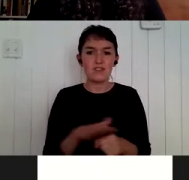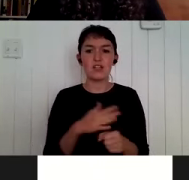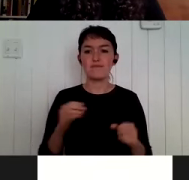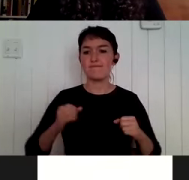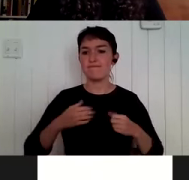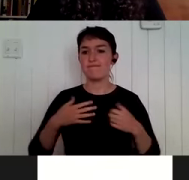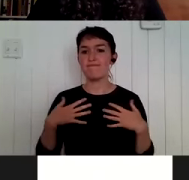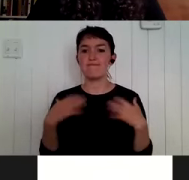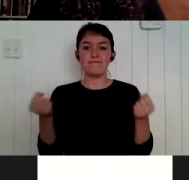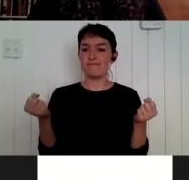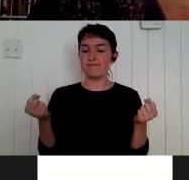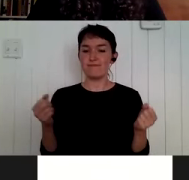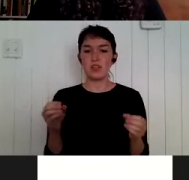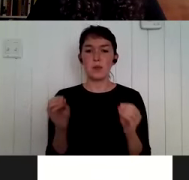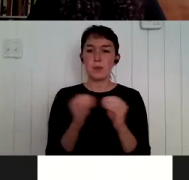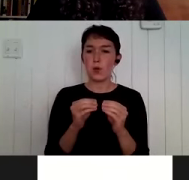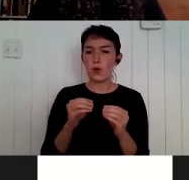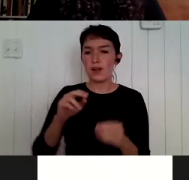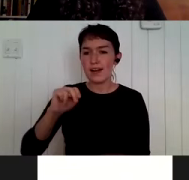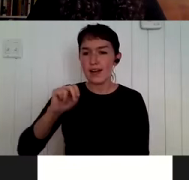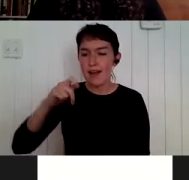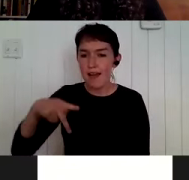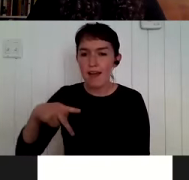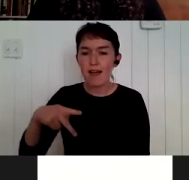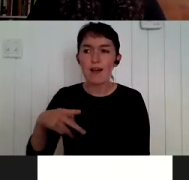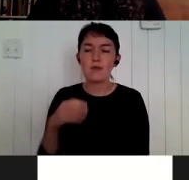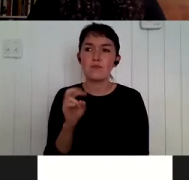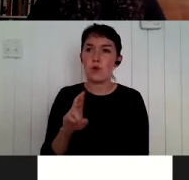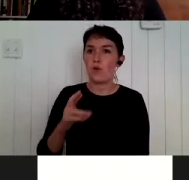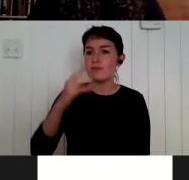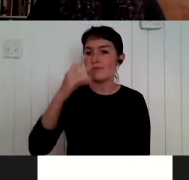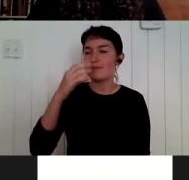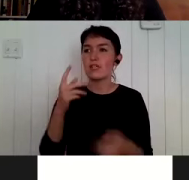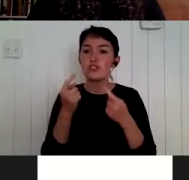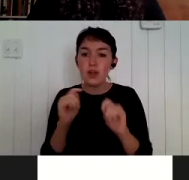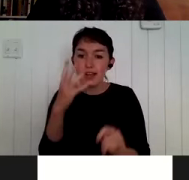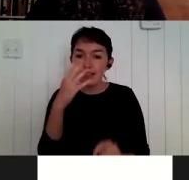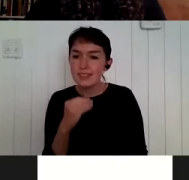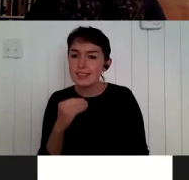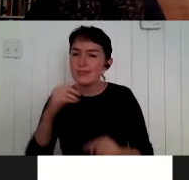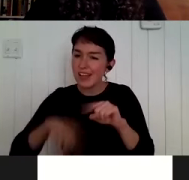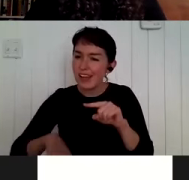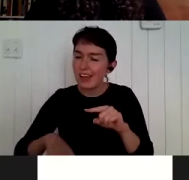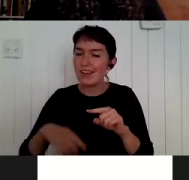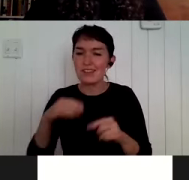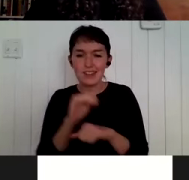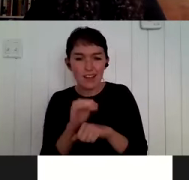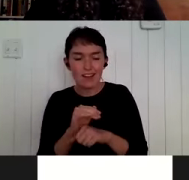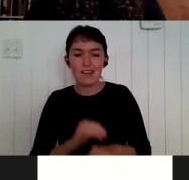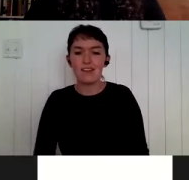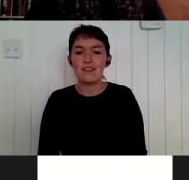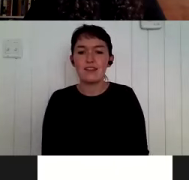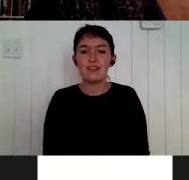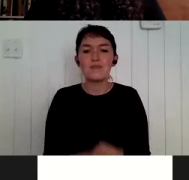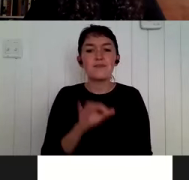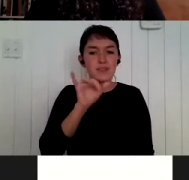more daytime naps, or you go to bed and you have a harder time falling asleep when you're in bed. These are the types of sleep disturbances that are